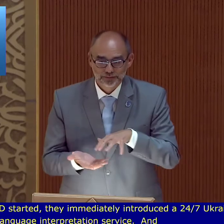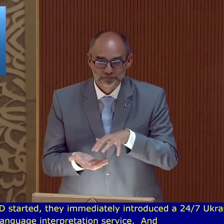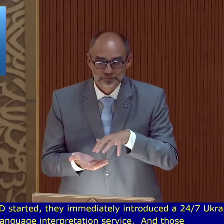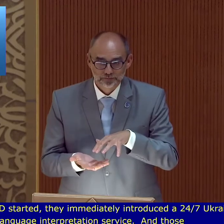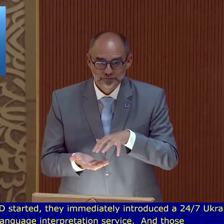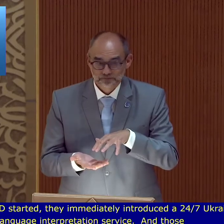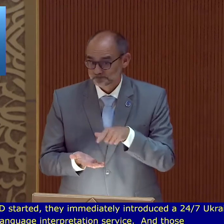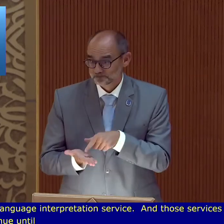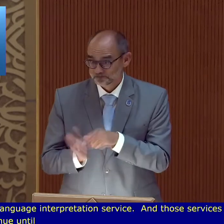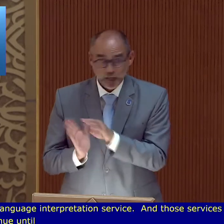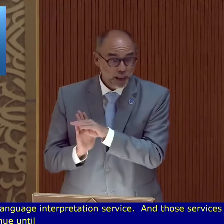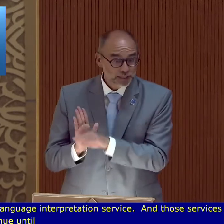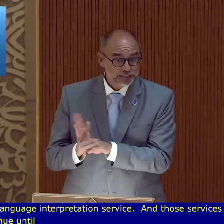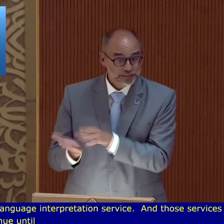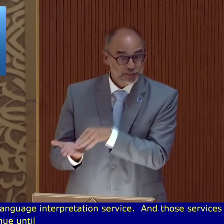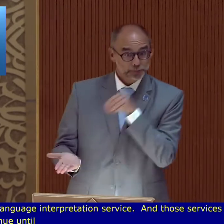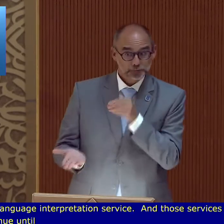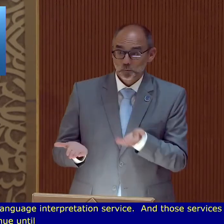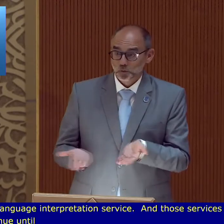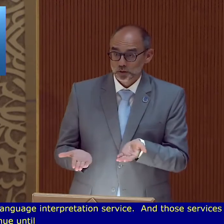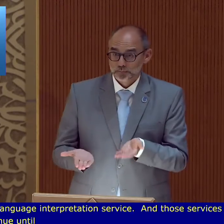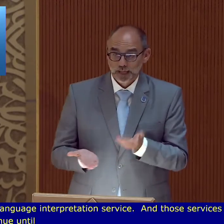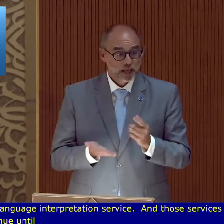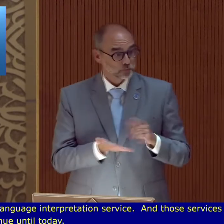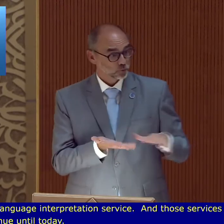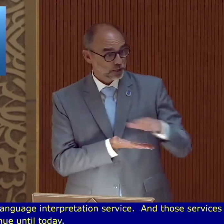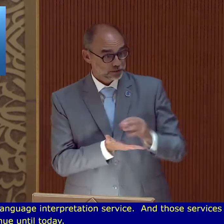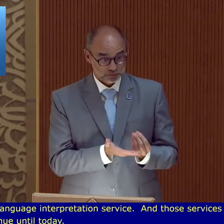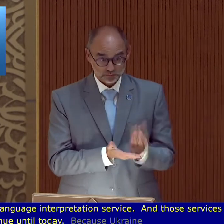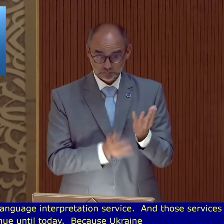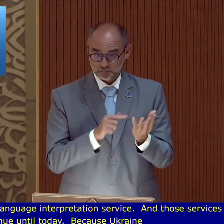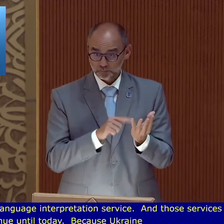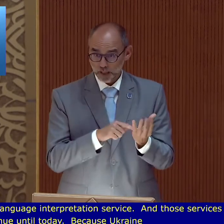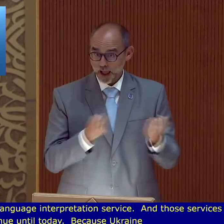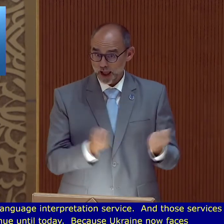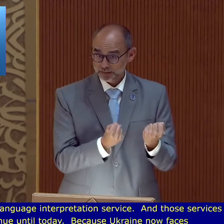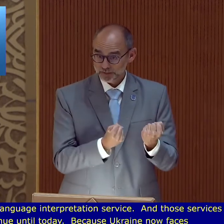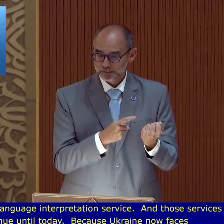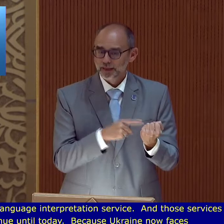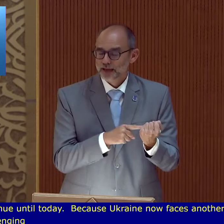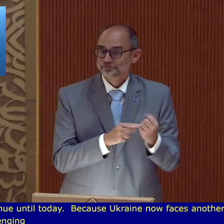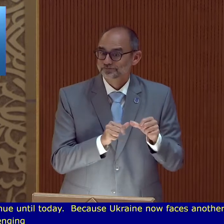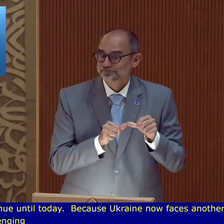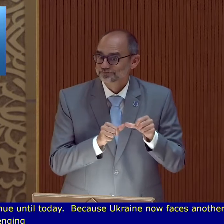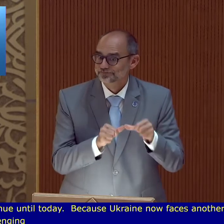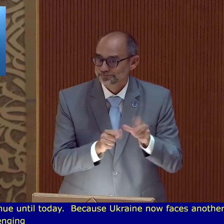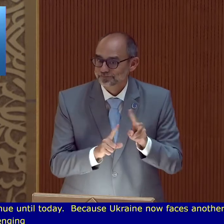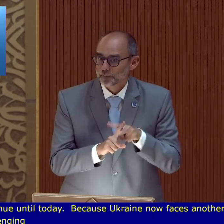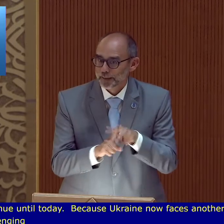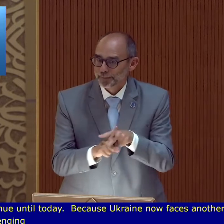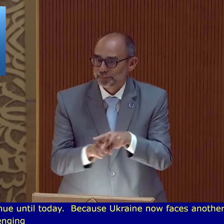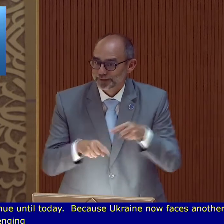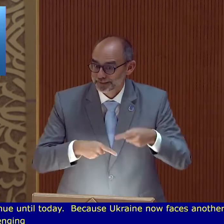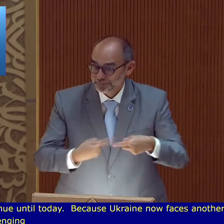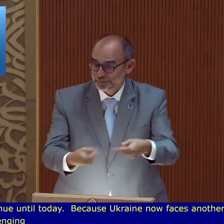because Ukraine now faces another challenging situation. And when we have these